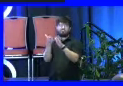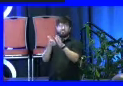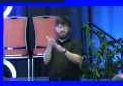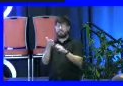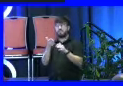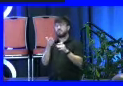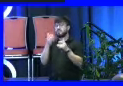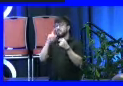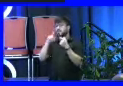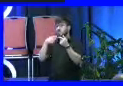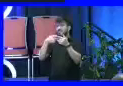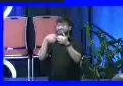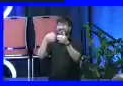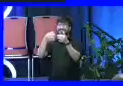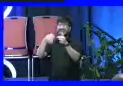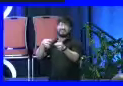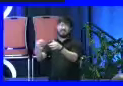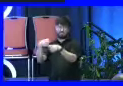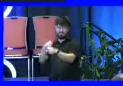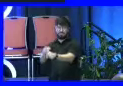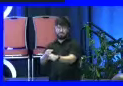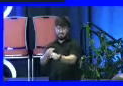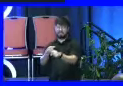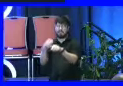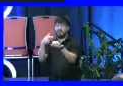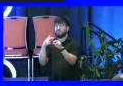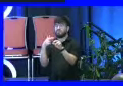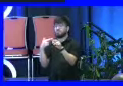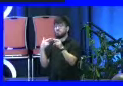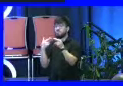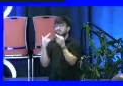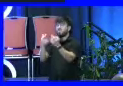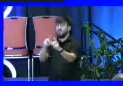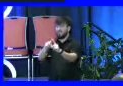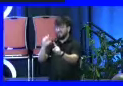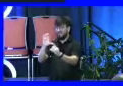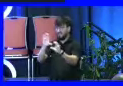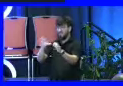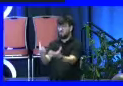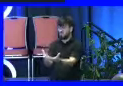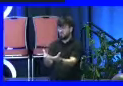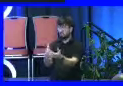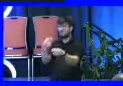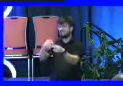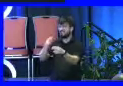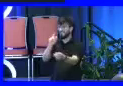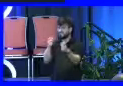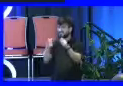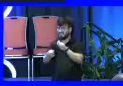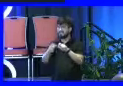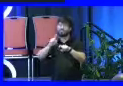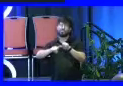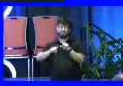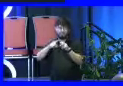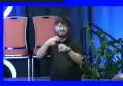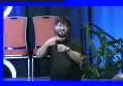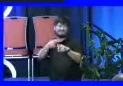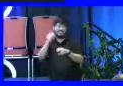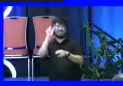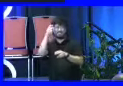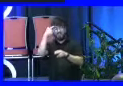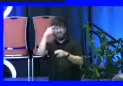decision-making, recommendations will come from the collaborative. And so we had to change the name at that point. You also can't call yourself a governance charter,